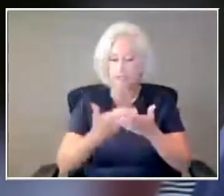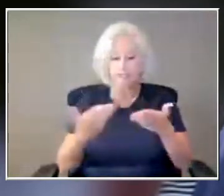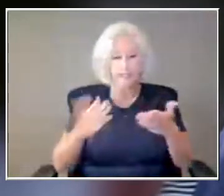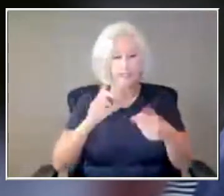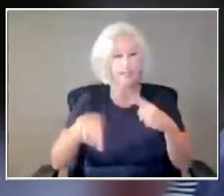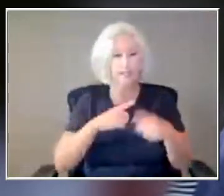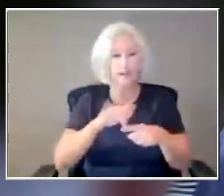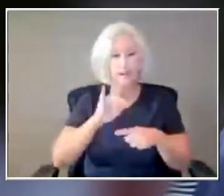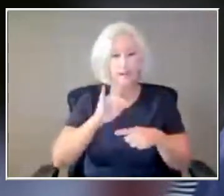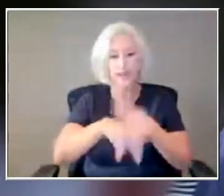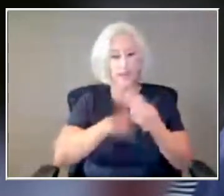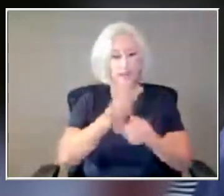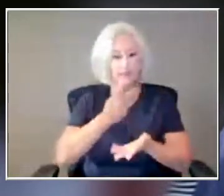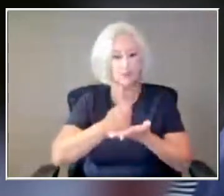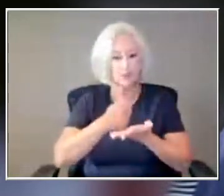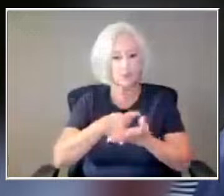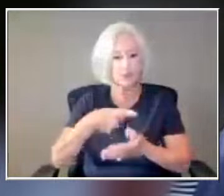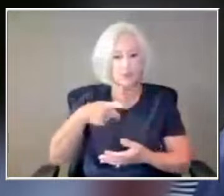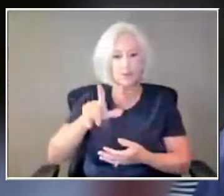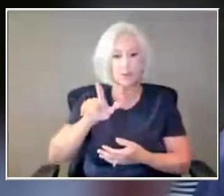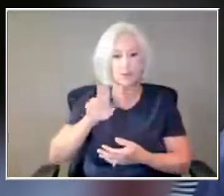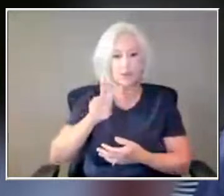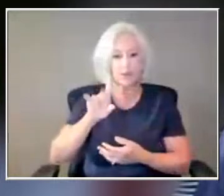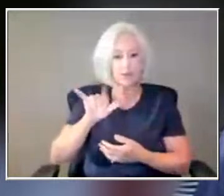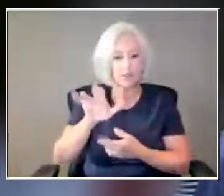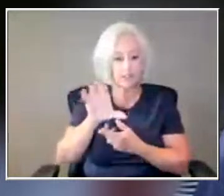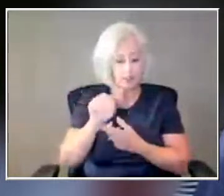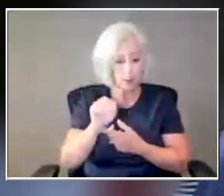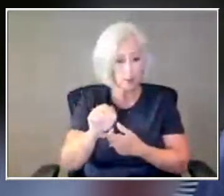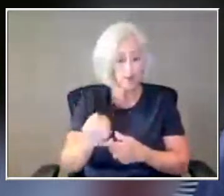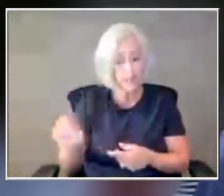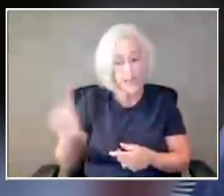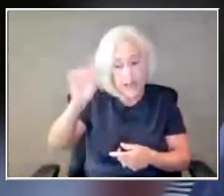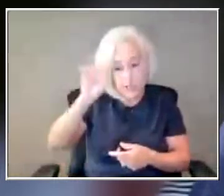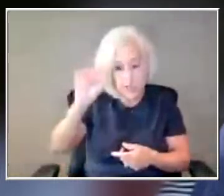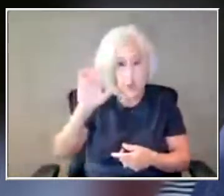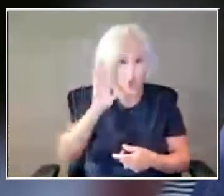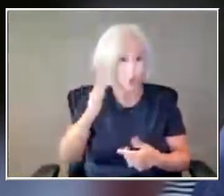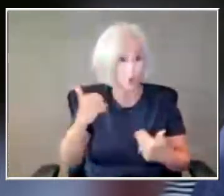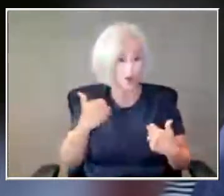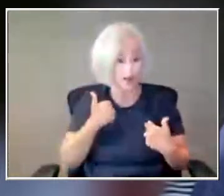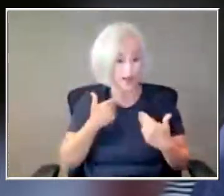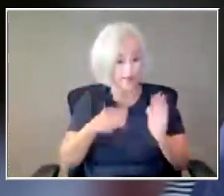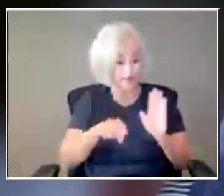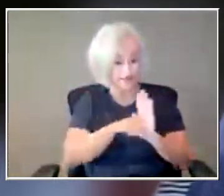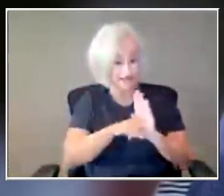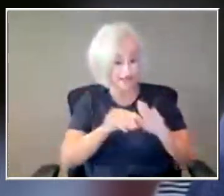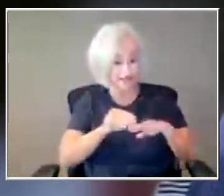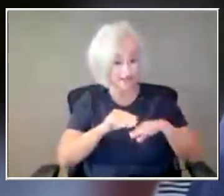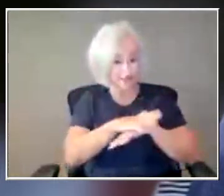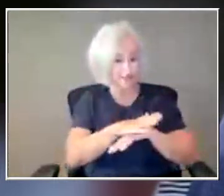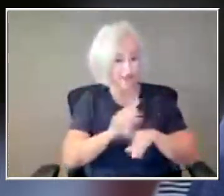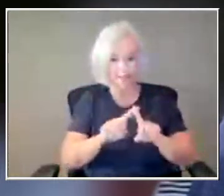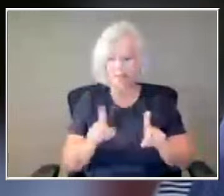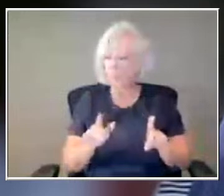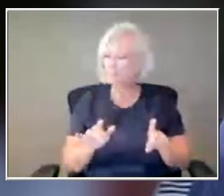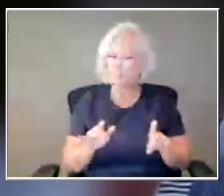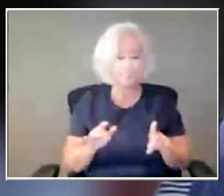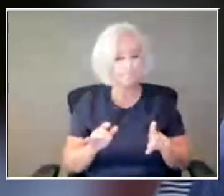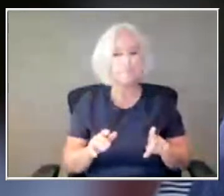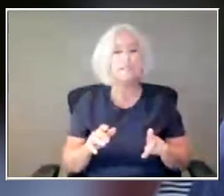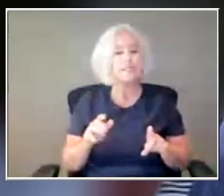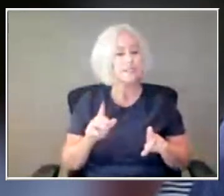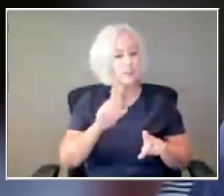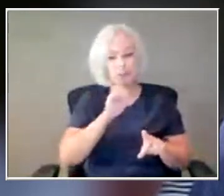because again, I thought I would have more adverse side effects of it, from it, I should say,